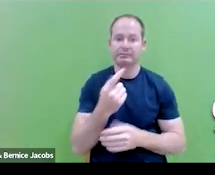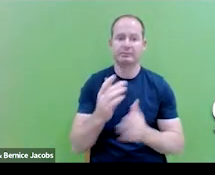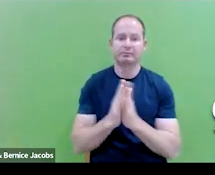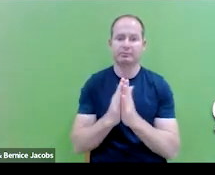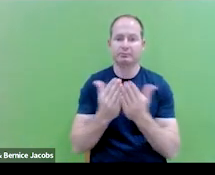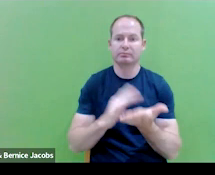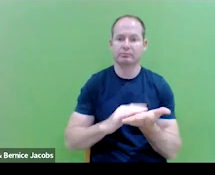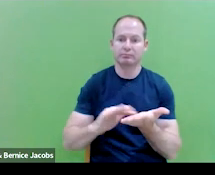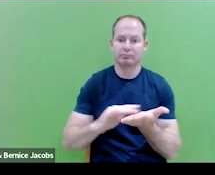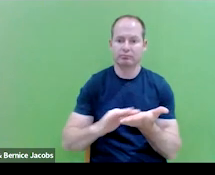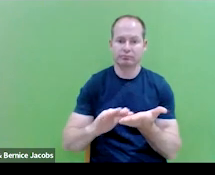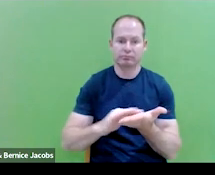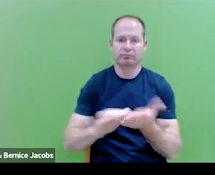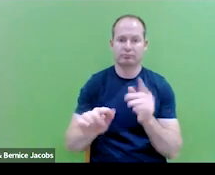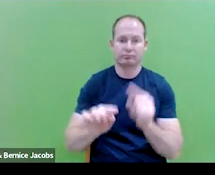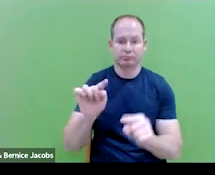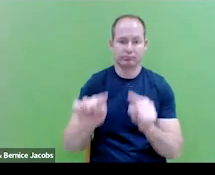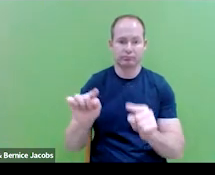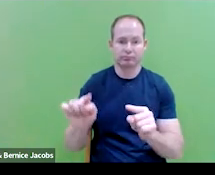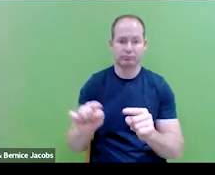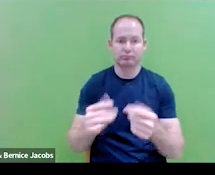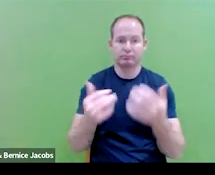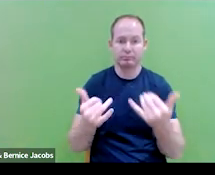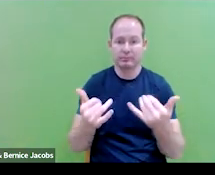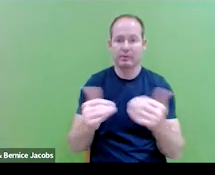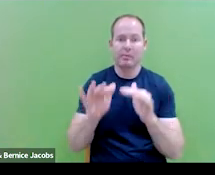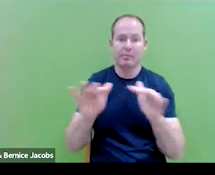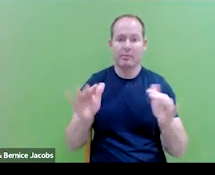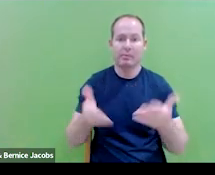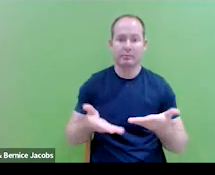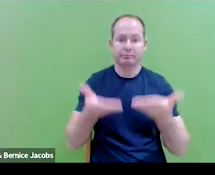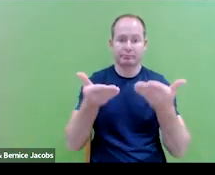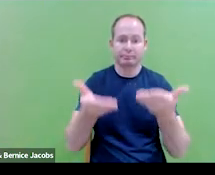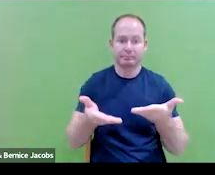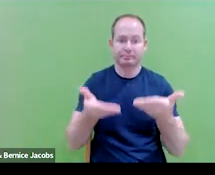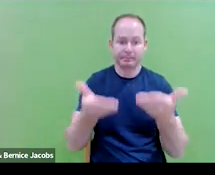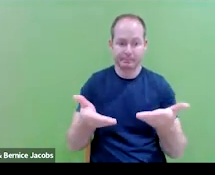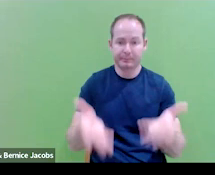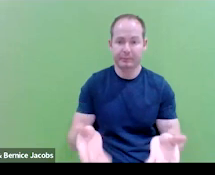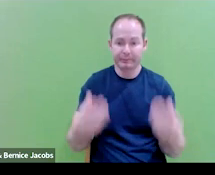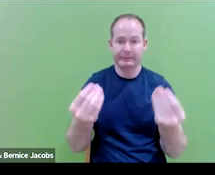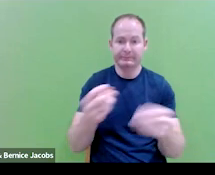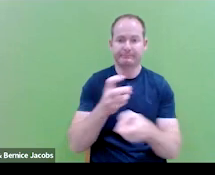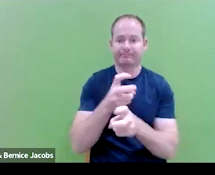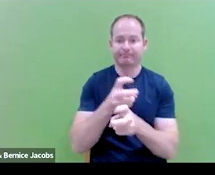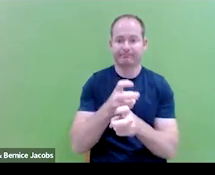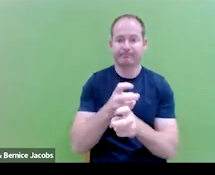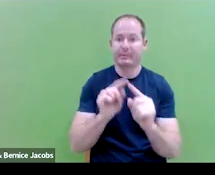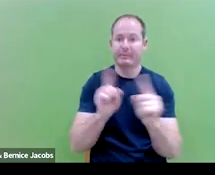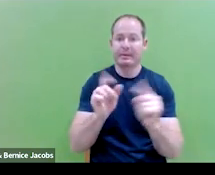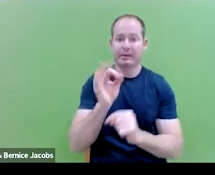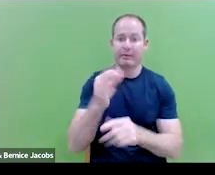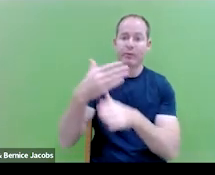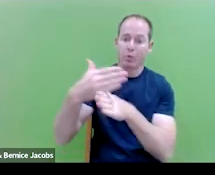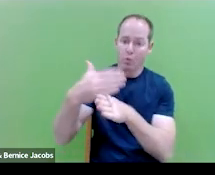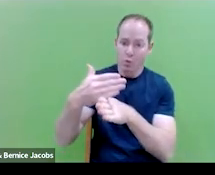and embossing, and it's difficult to find service providers in there. I think once you start working in that space, you start